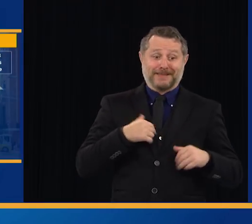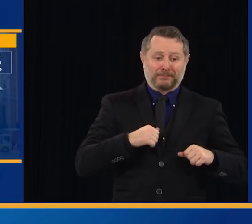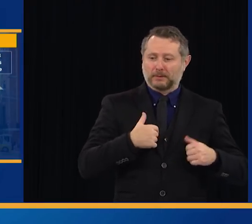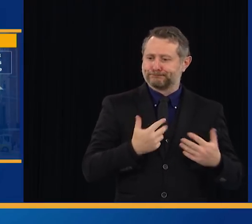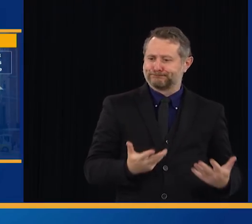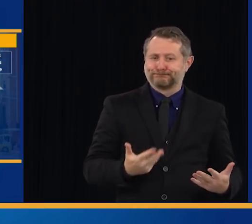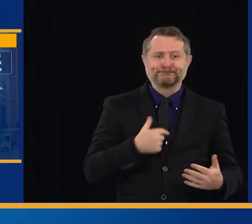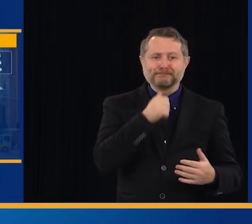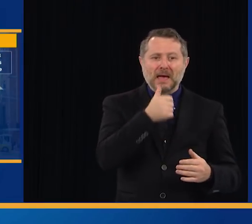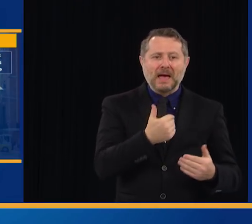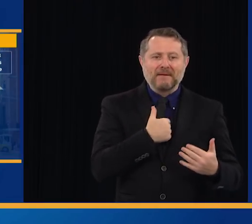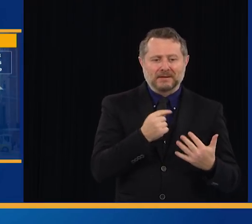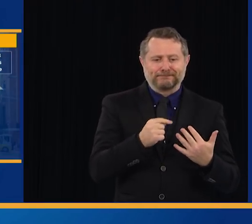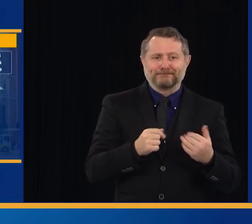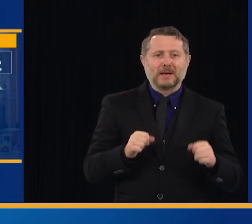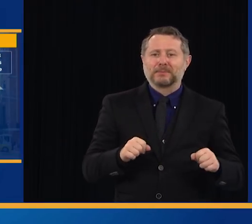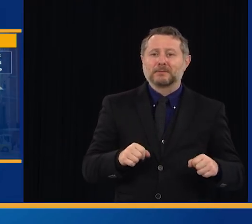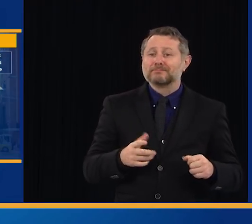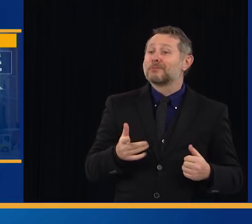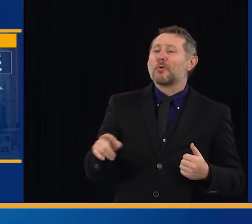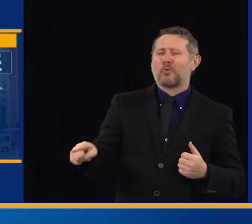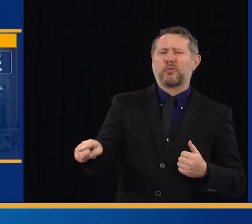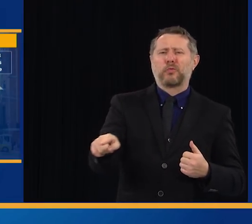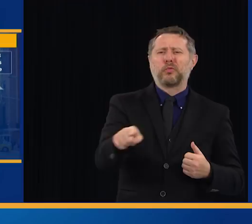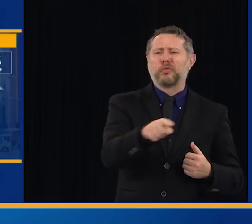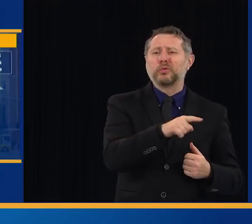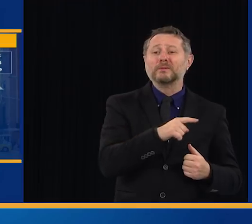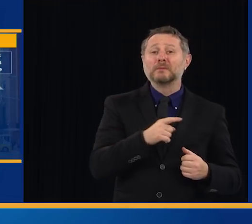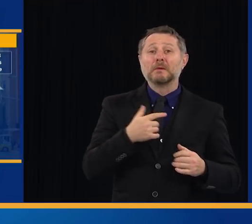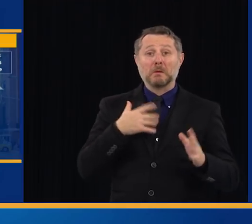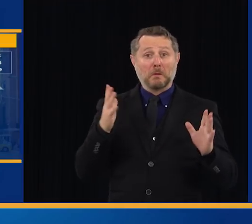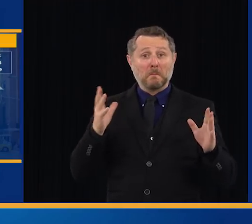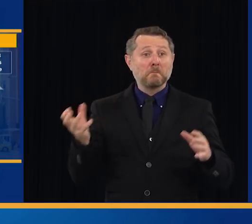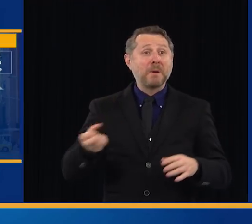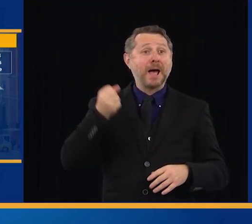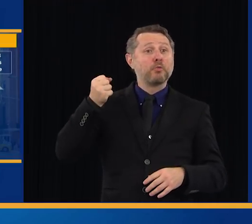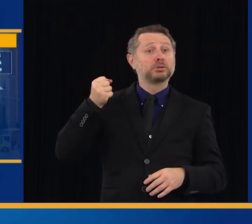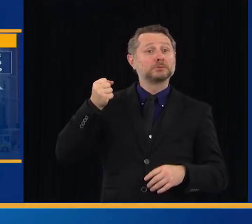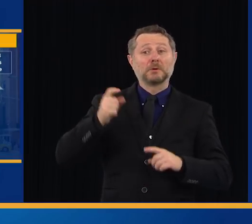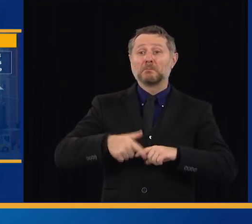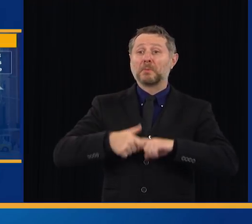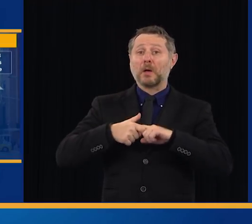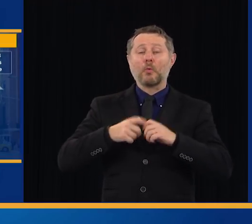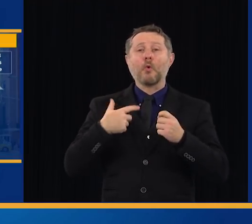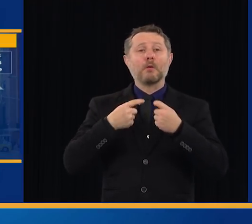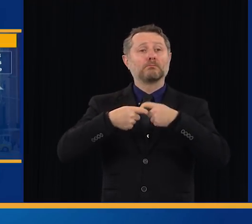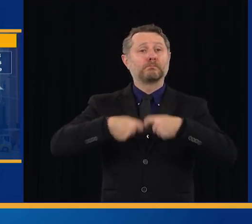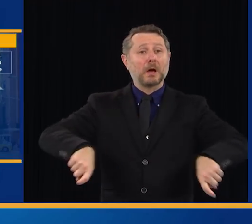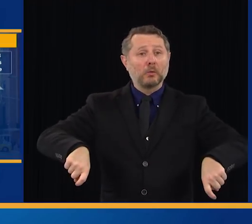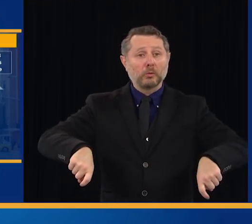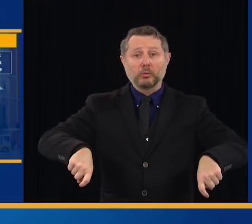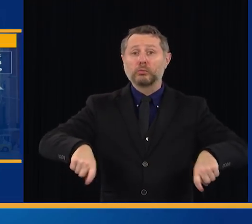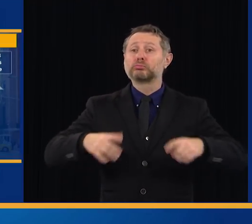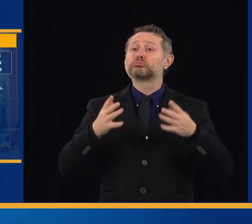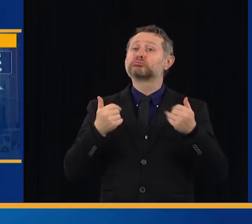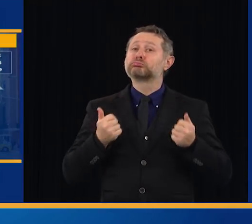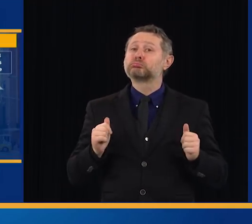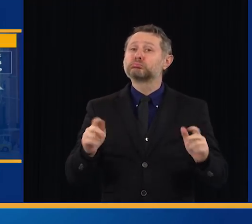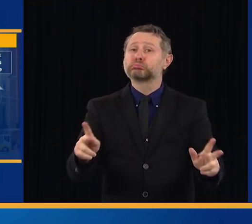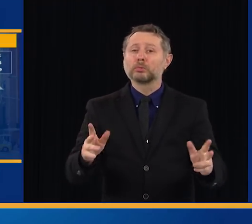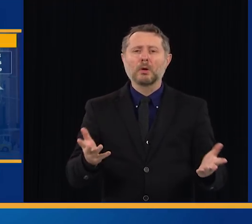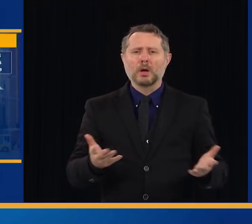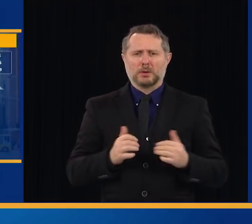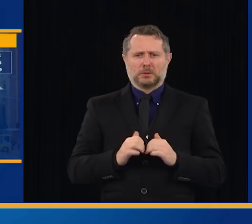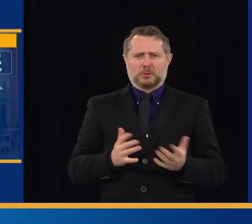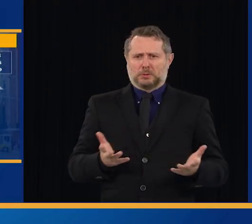At the same time, how do we unpause New York? New York is now on pause. How do we unpause it? First,